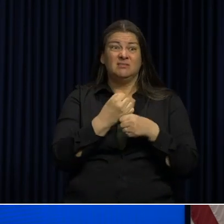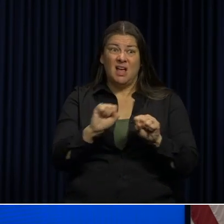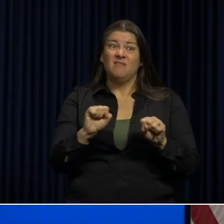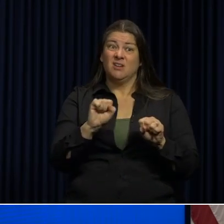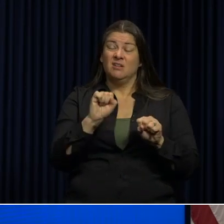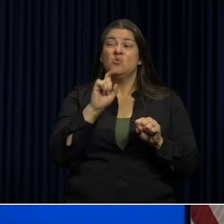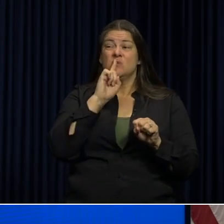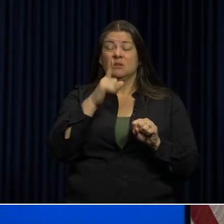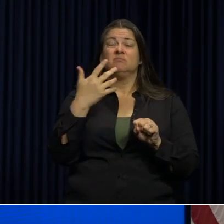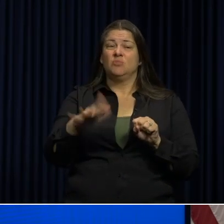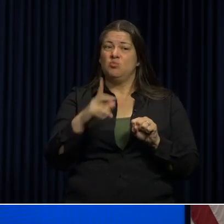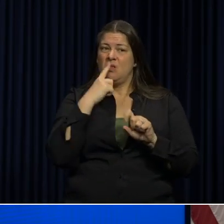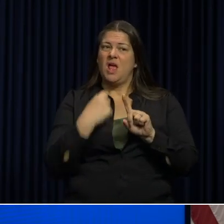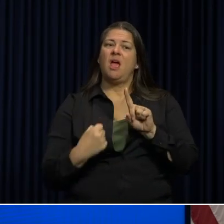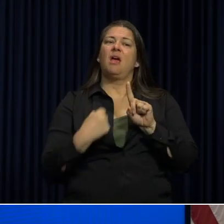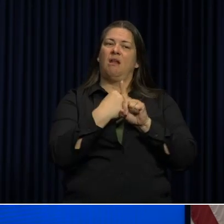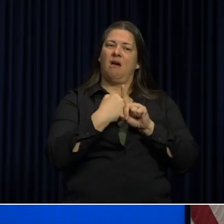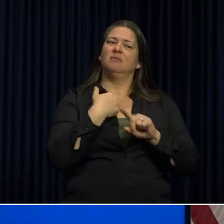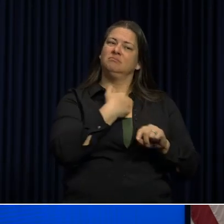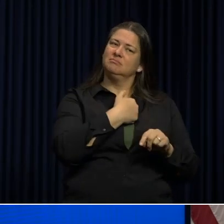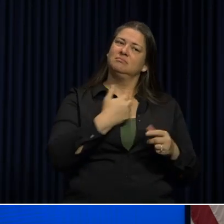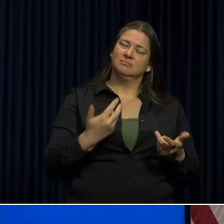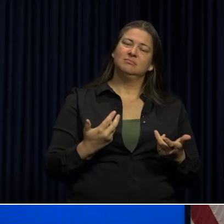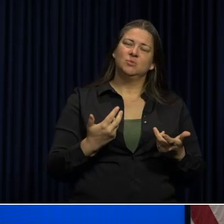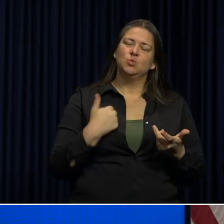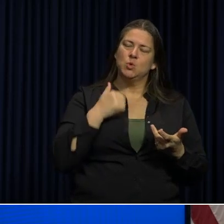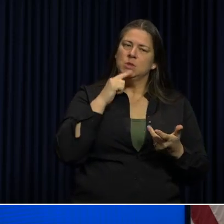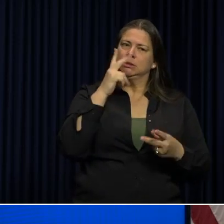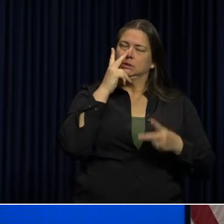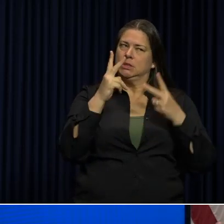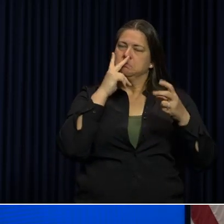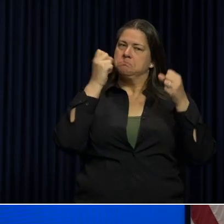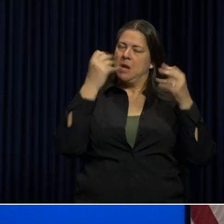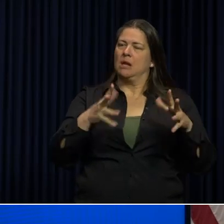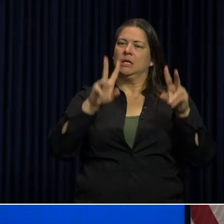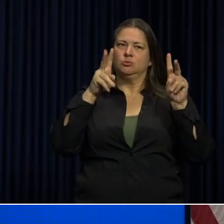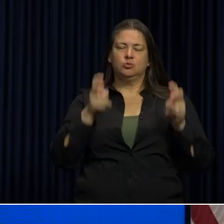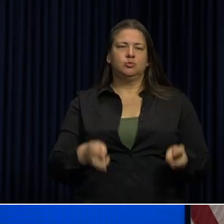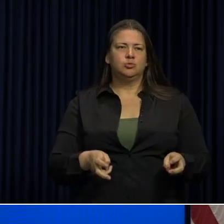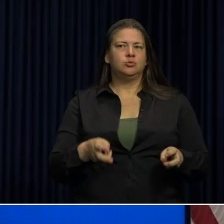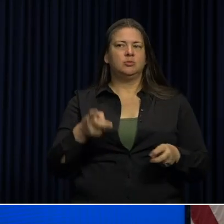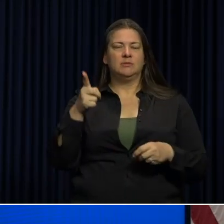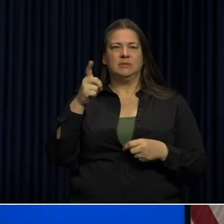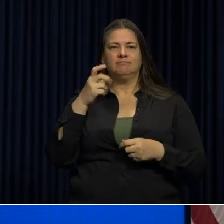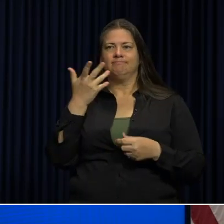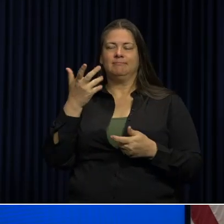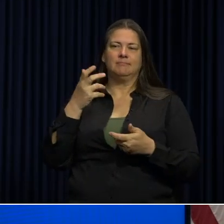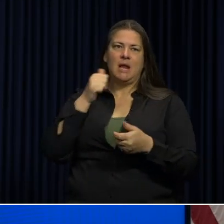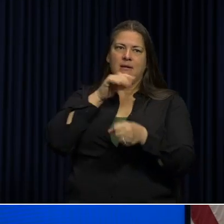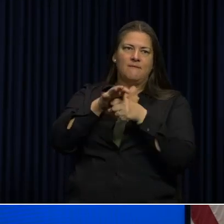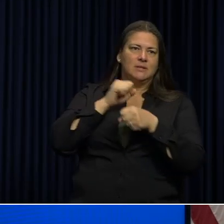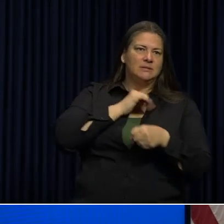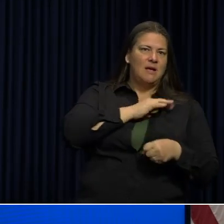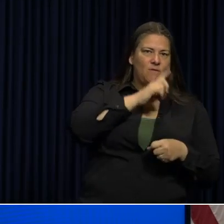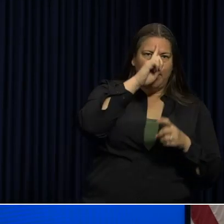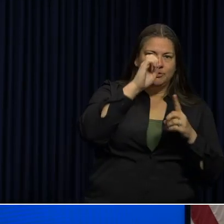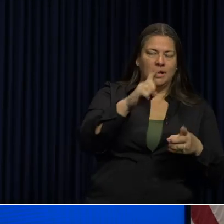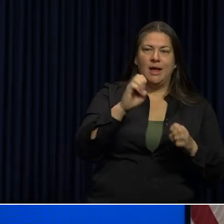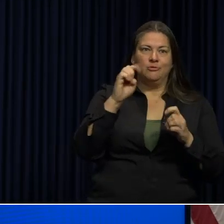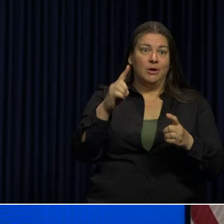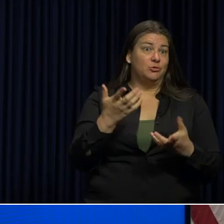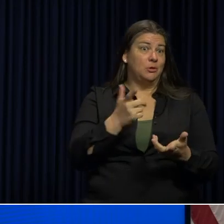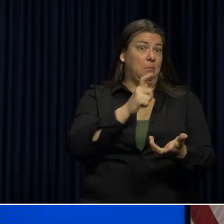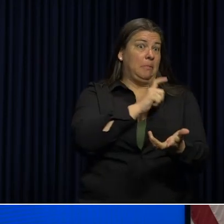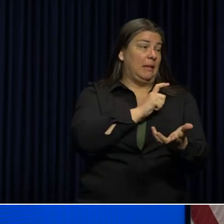really significant way at a time than we need it. We'd see issues with staffing for education, police,